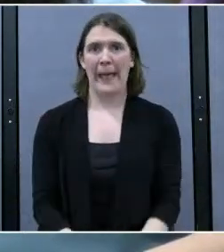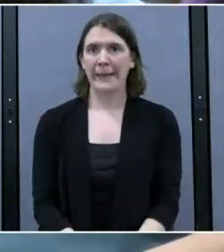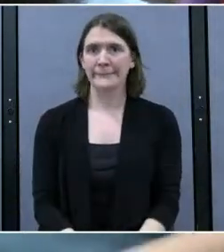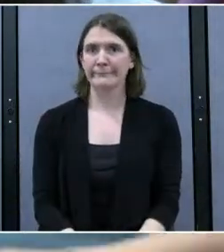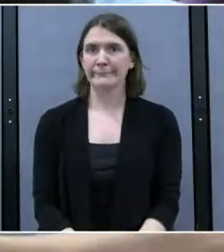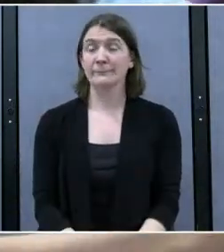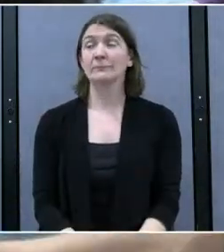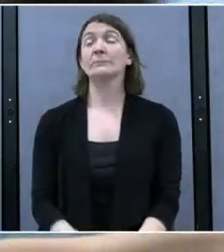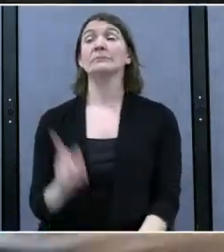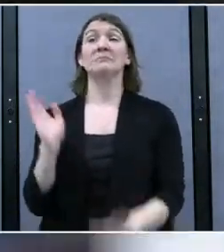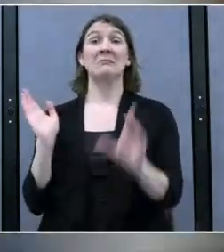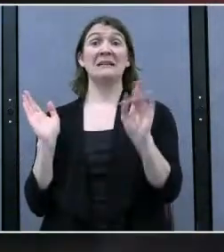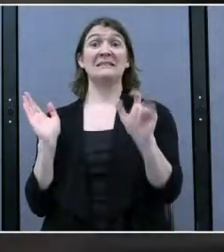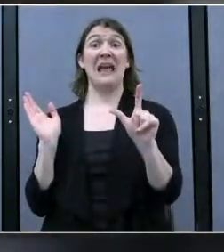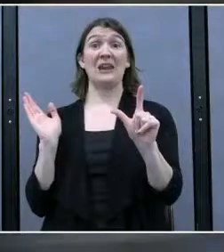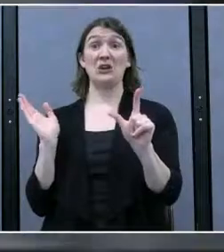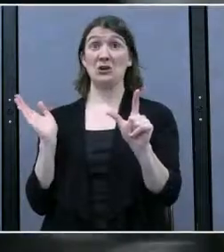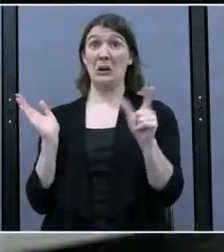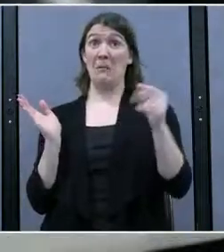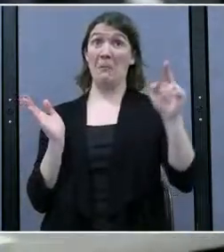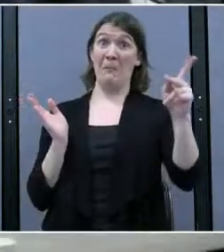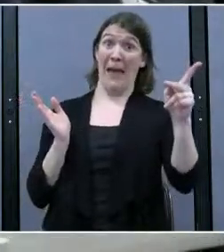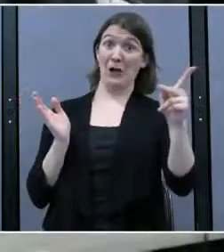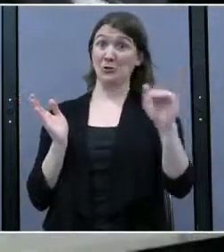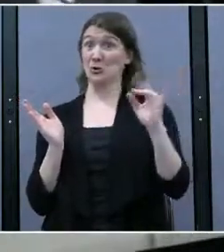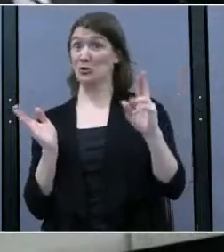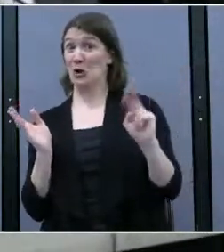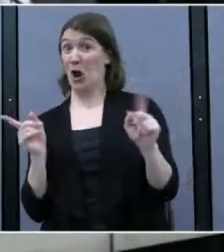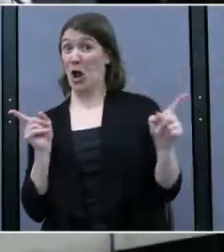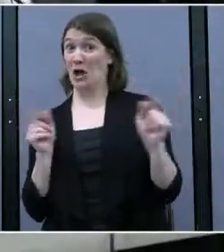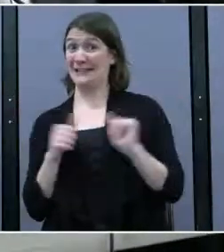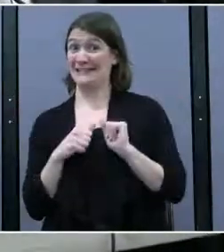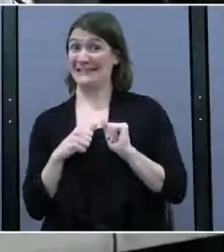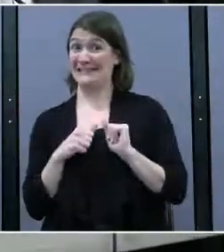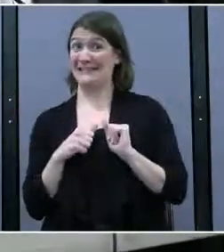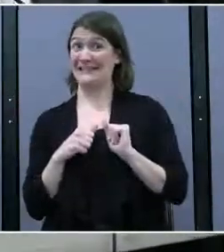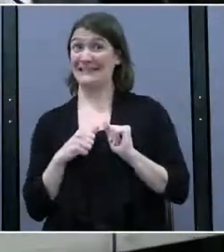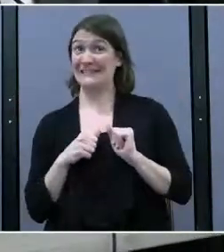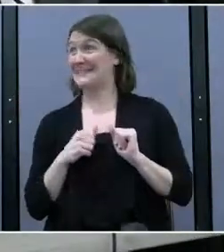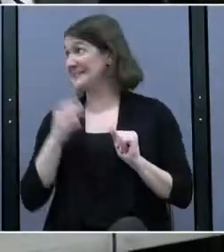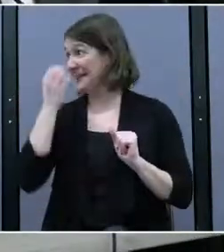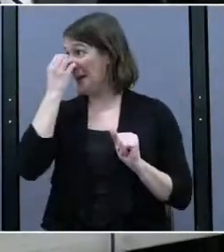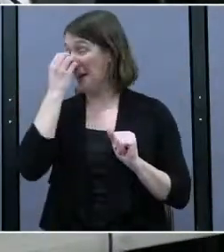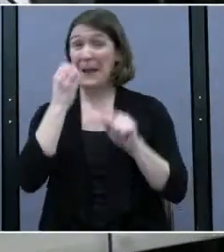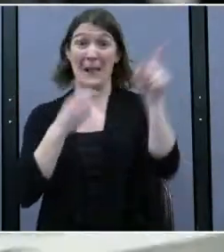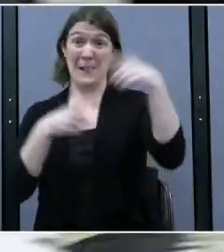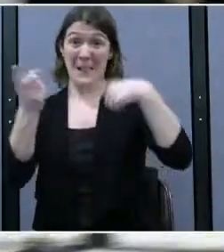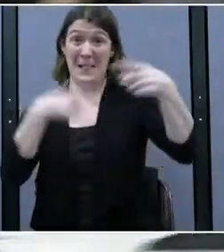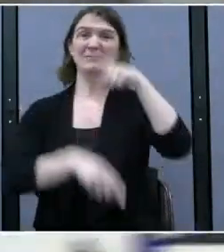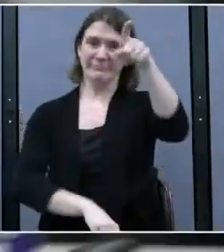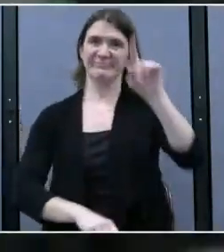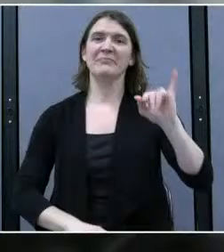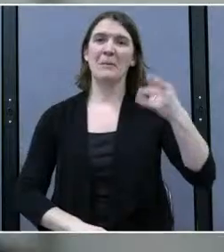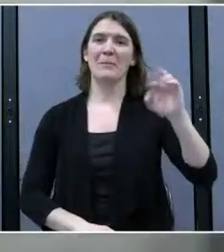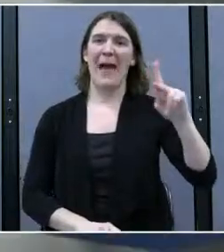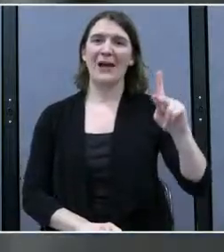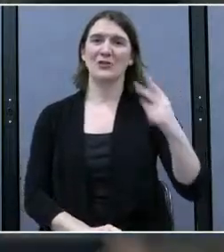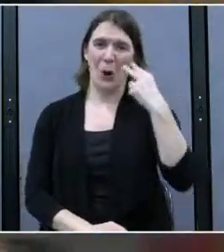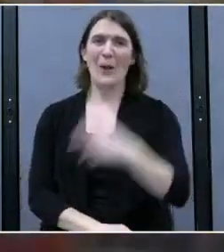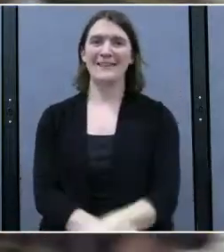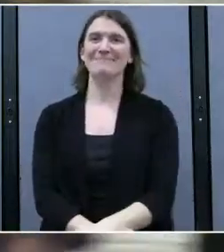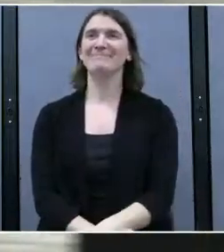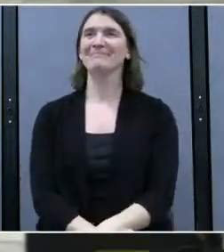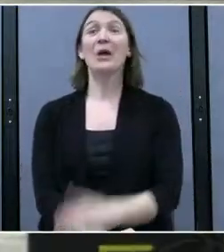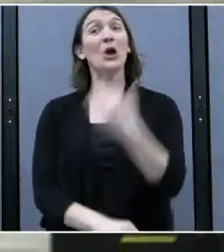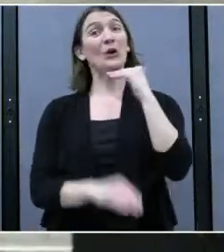Yeah. Patrick or John, you want to speak to that? You go ahead. Sure.